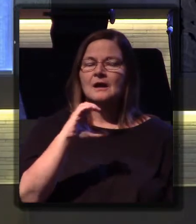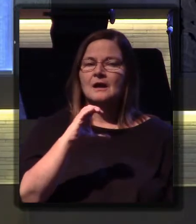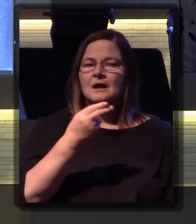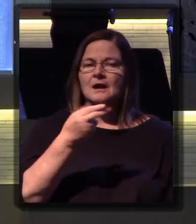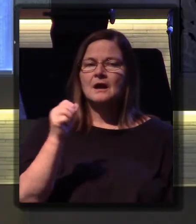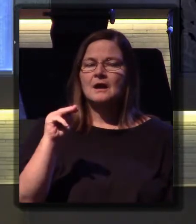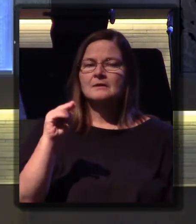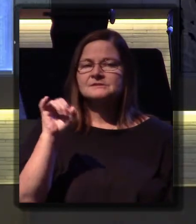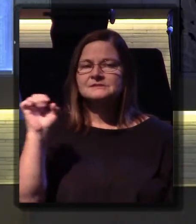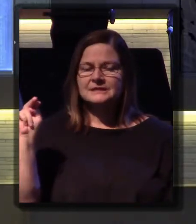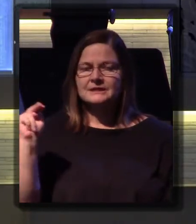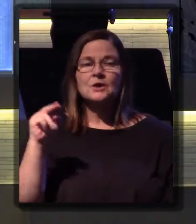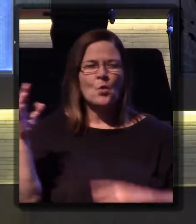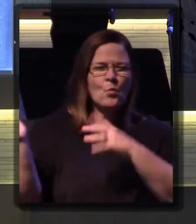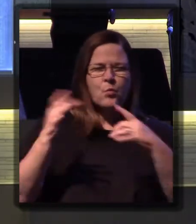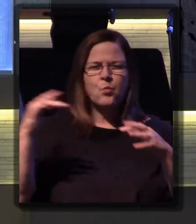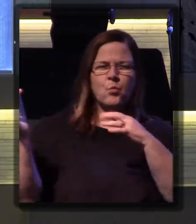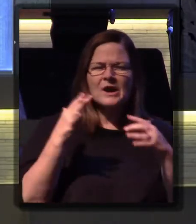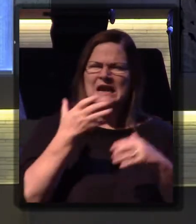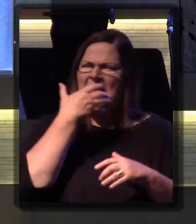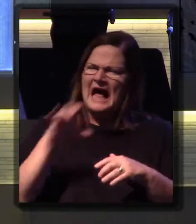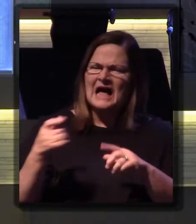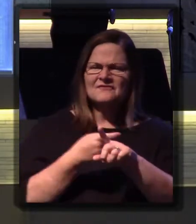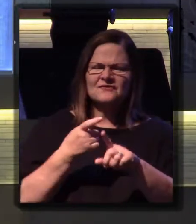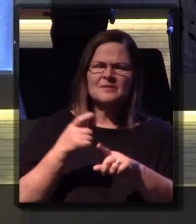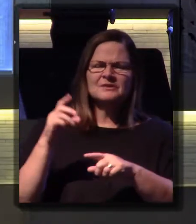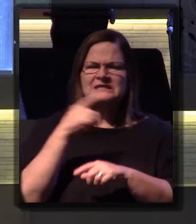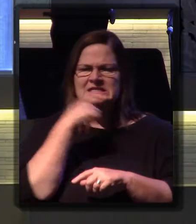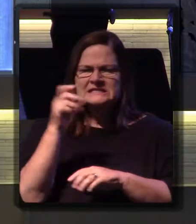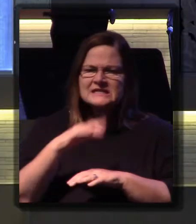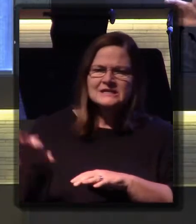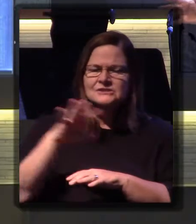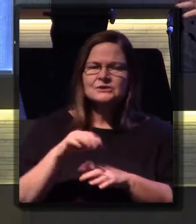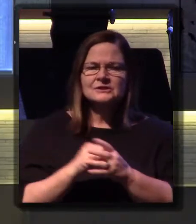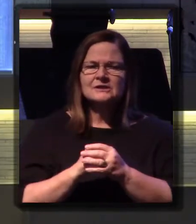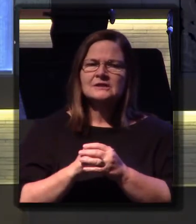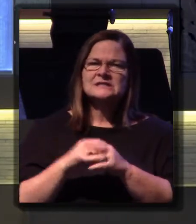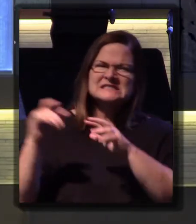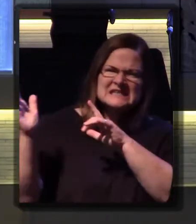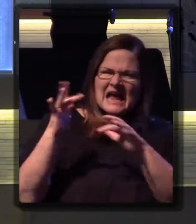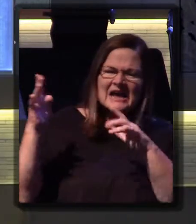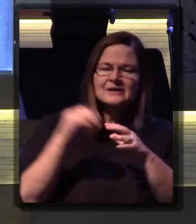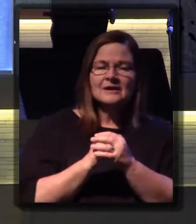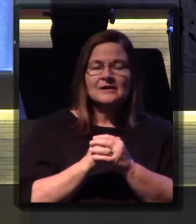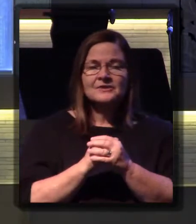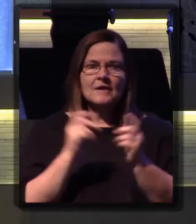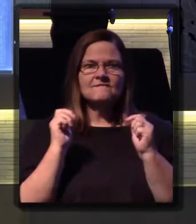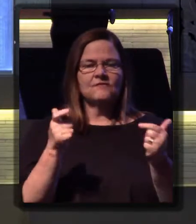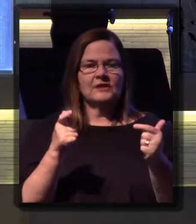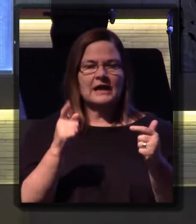Some of them have special names. There's the Khamsin wind that comes in hot off the desert,